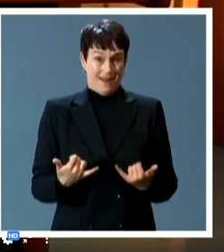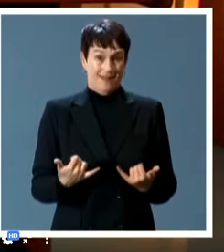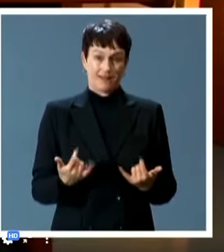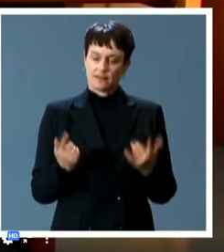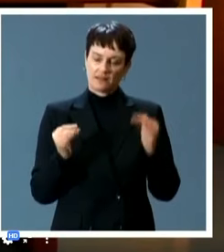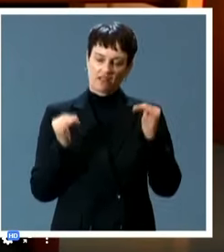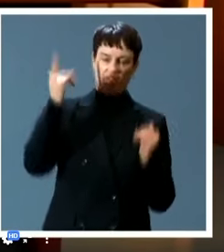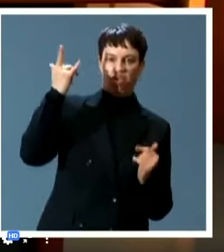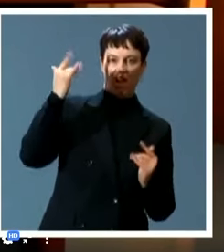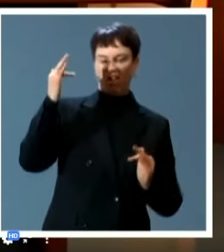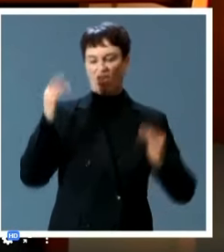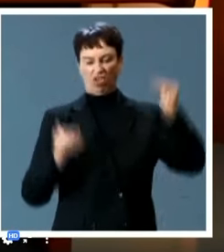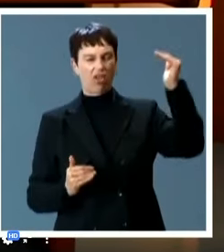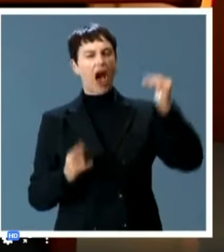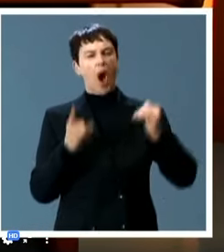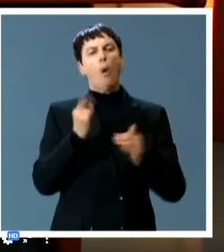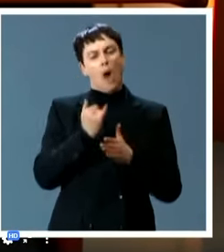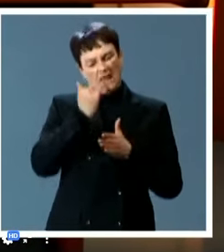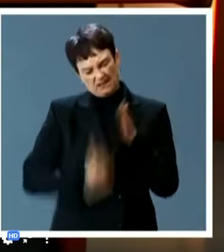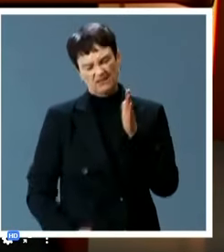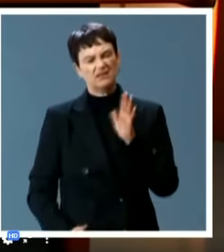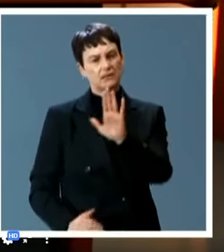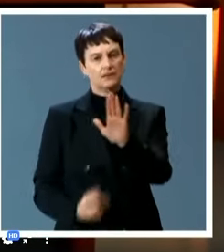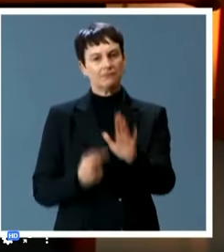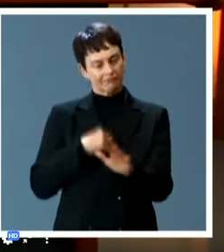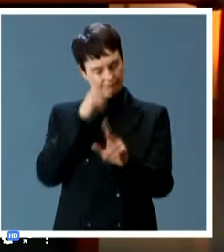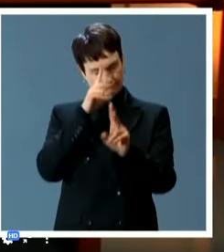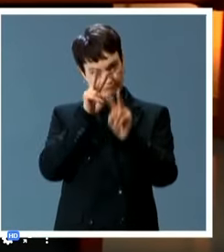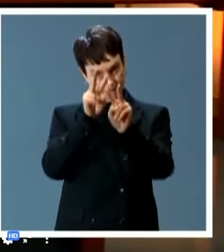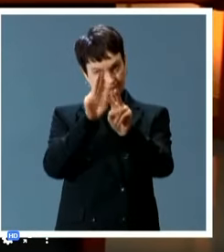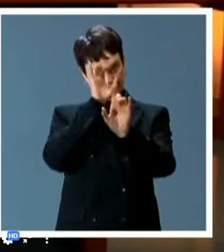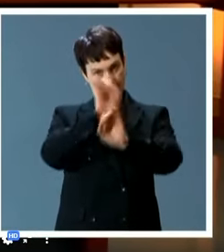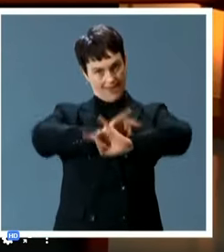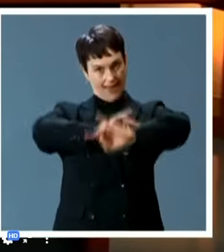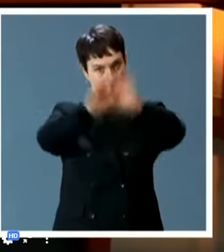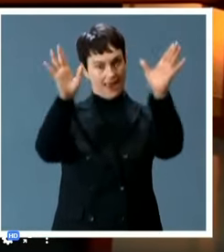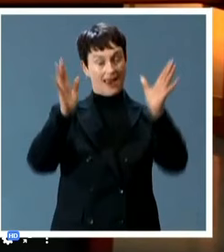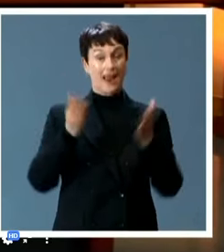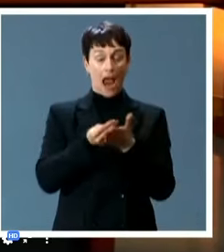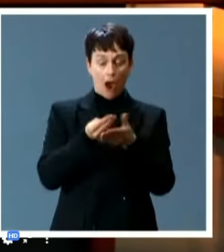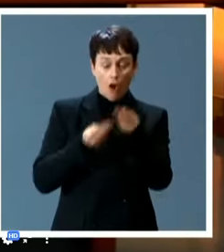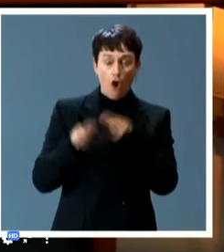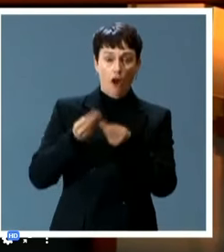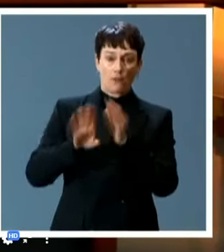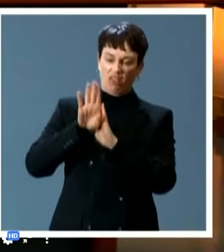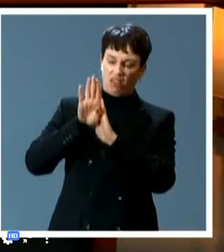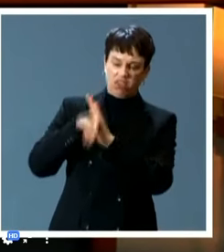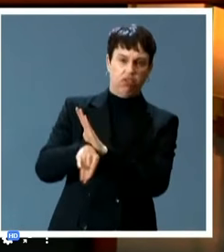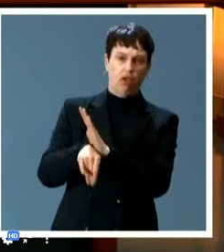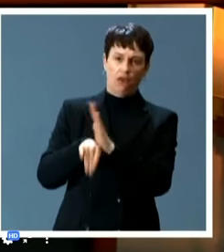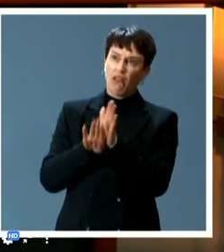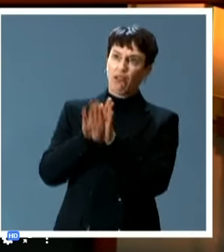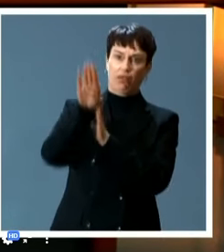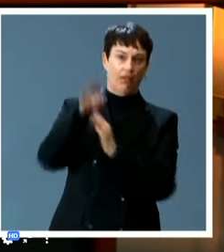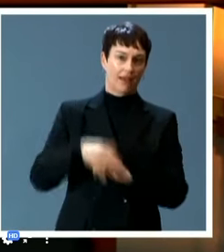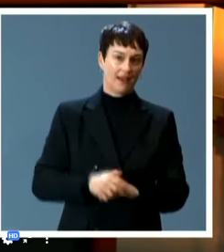inequality are clear. We are sometimes told a rising tide of economic growth lifts all boats, but